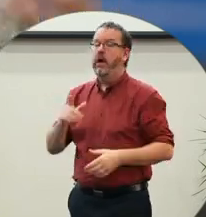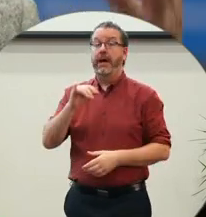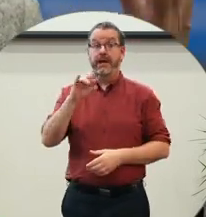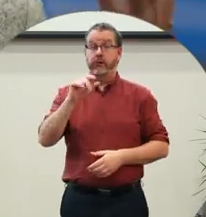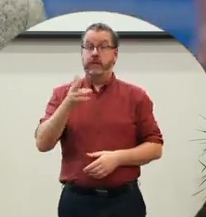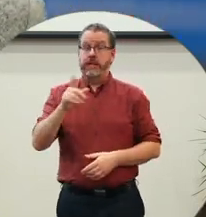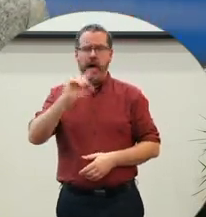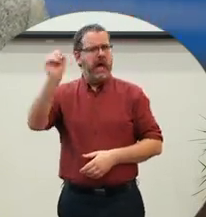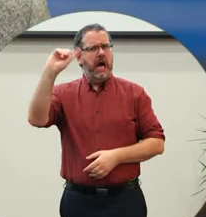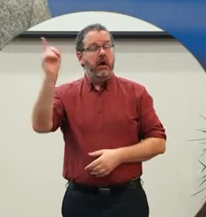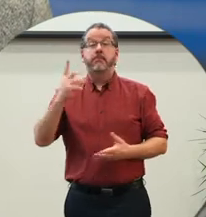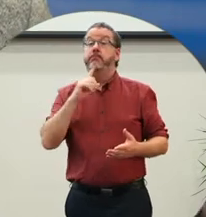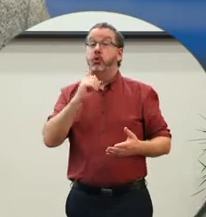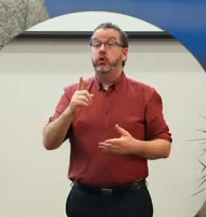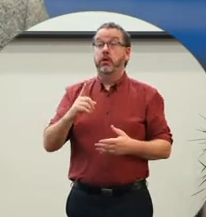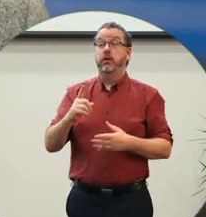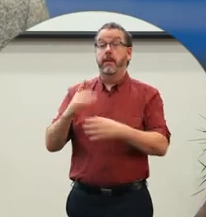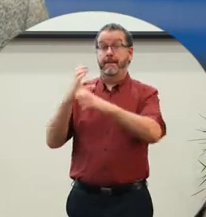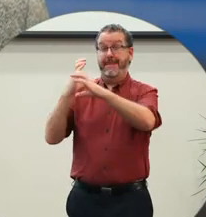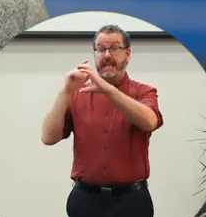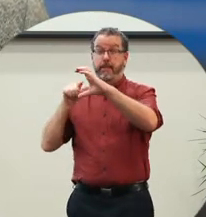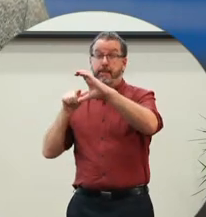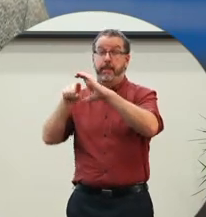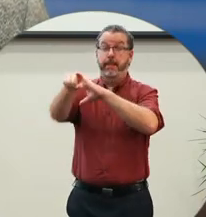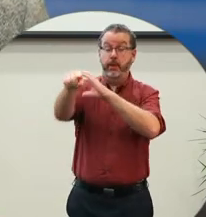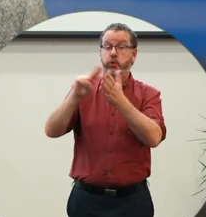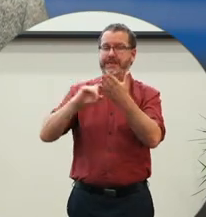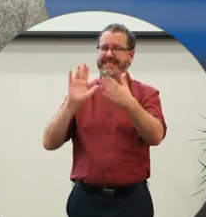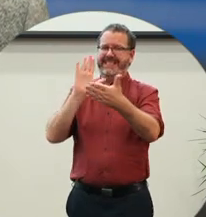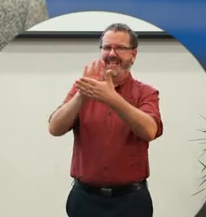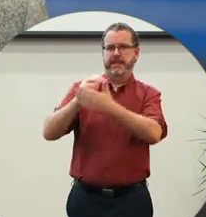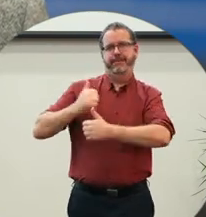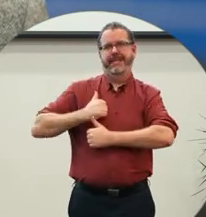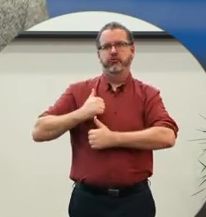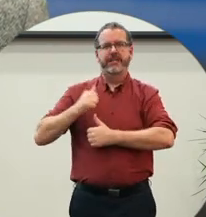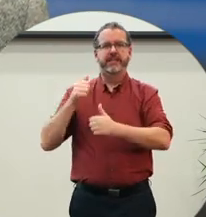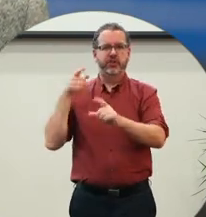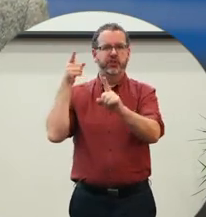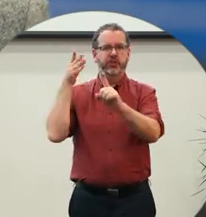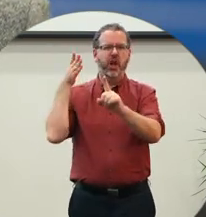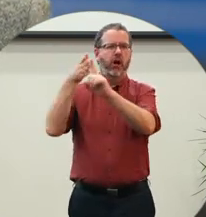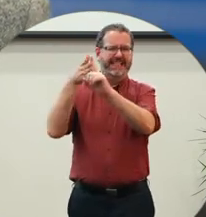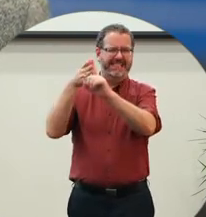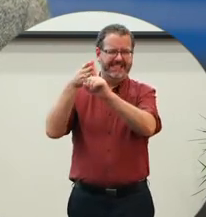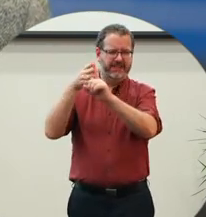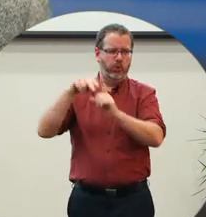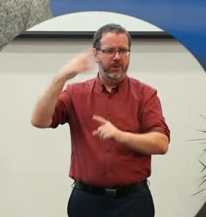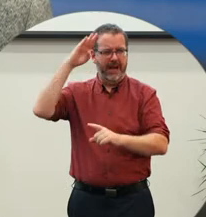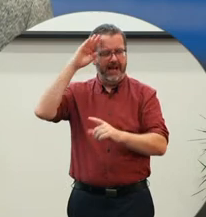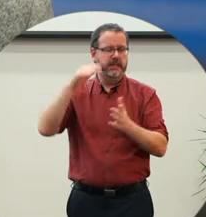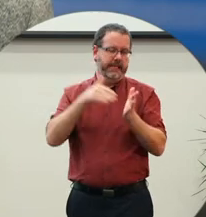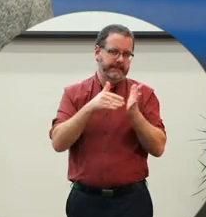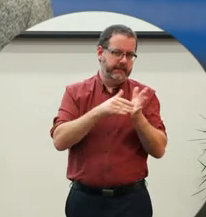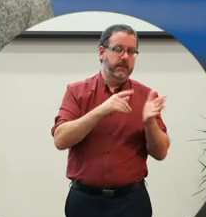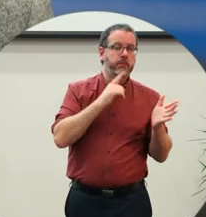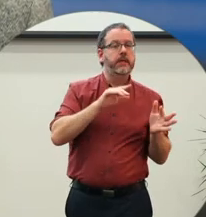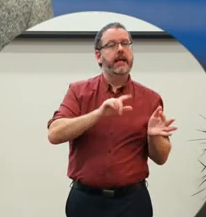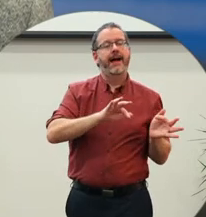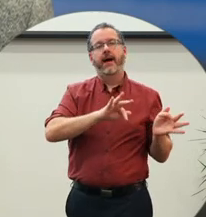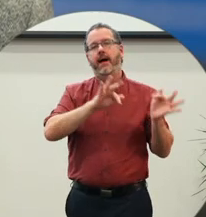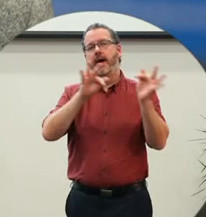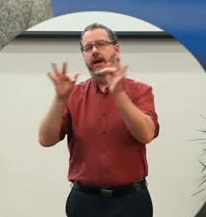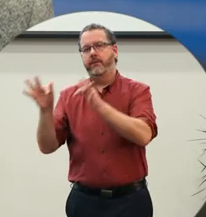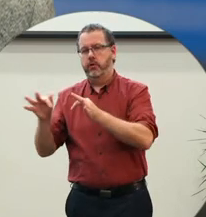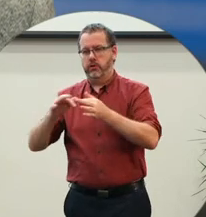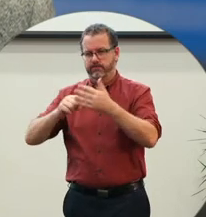In fairness now, their missiles were used against military targets in Northern Ireland. No question about that. But later on, the development of explosives